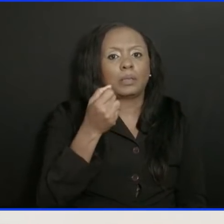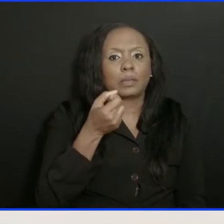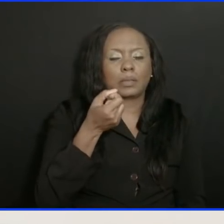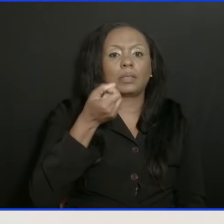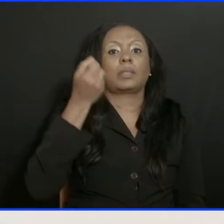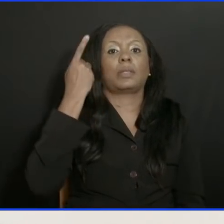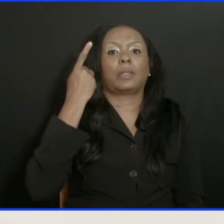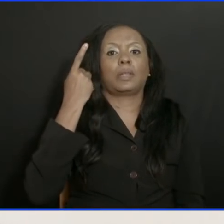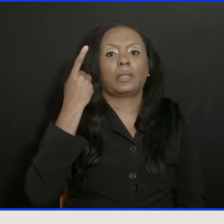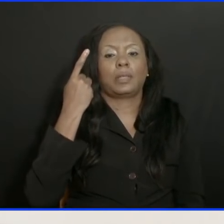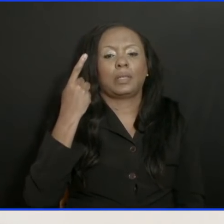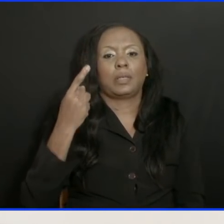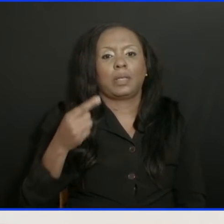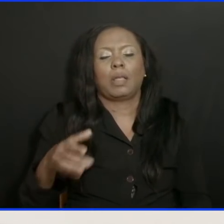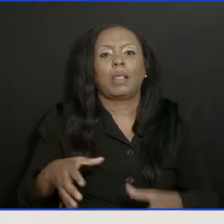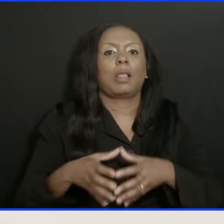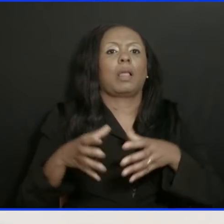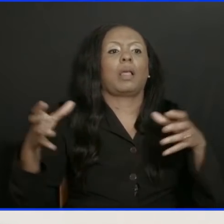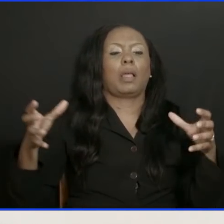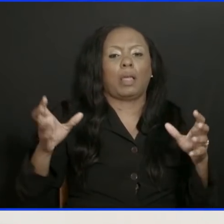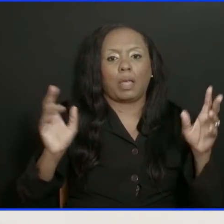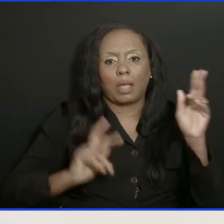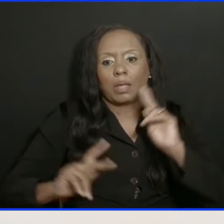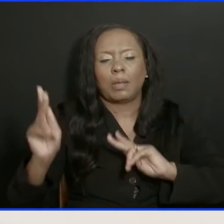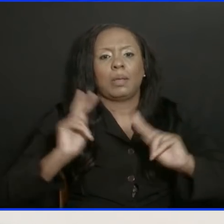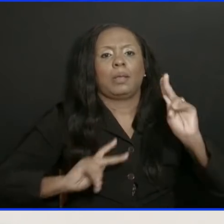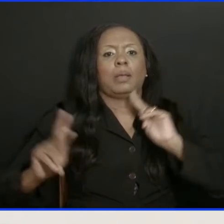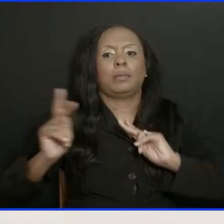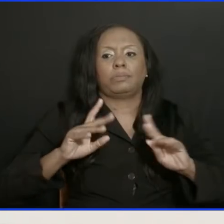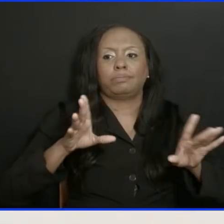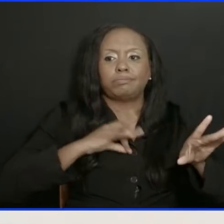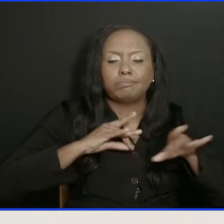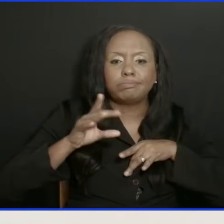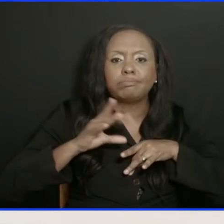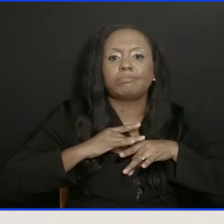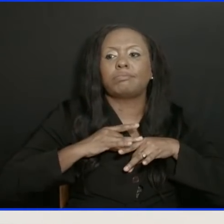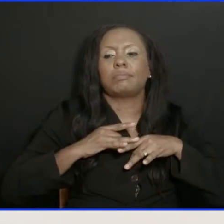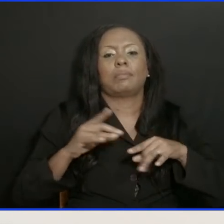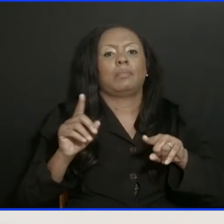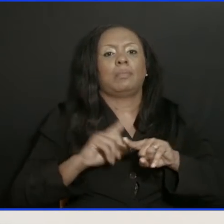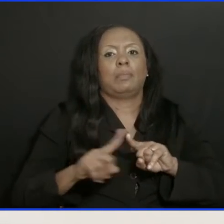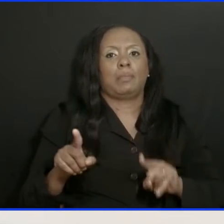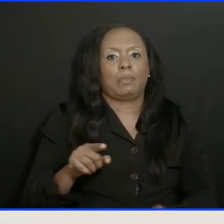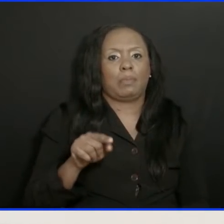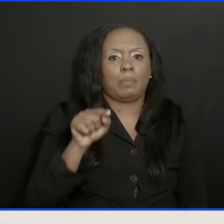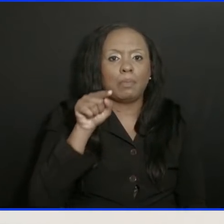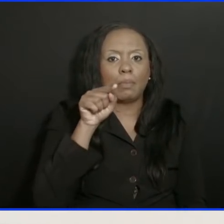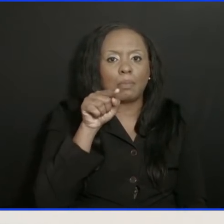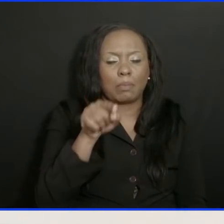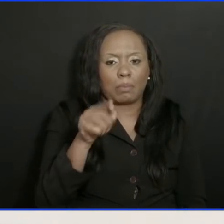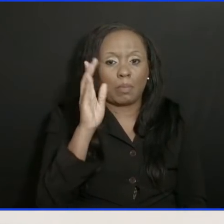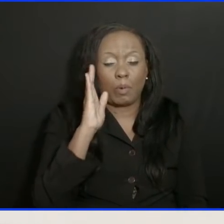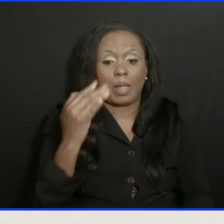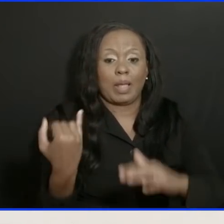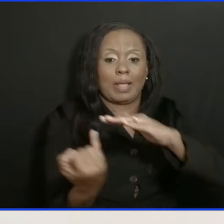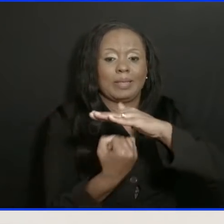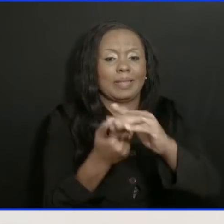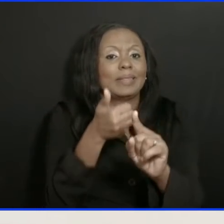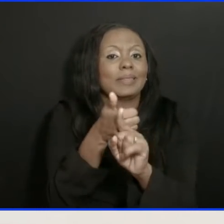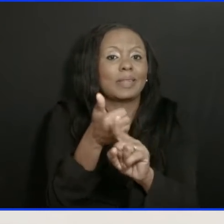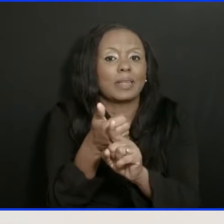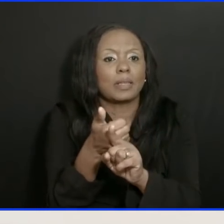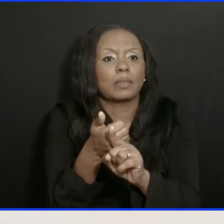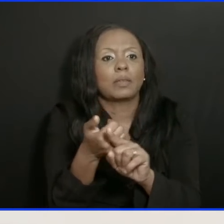of the high numbers, you will be isolating with minimal medical intervention. We